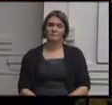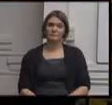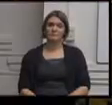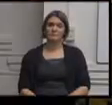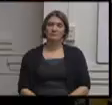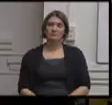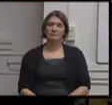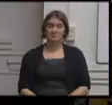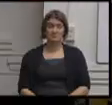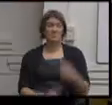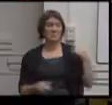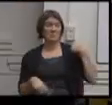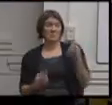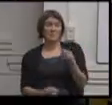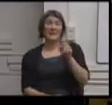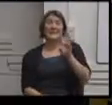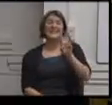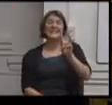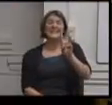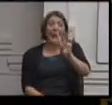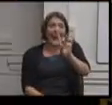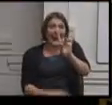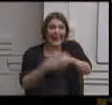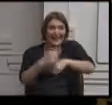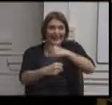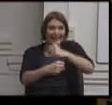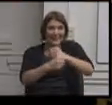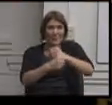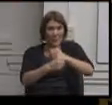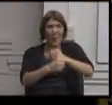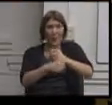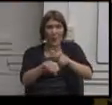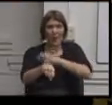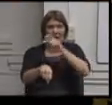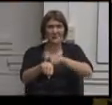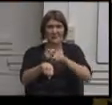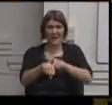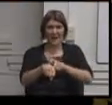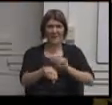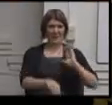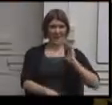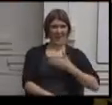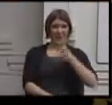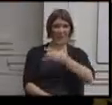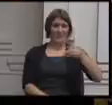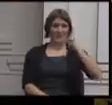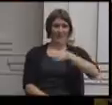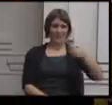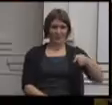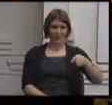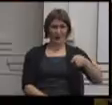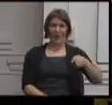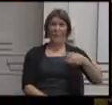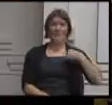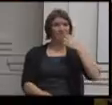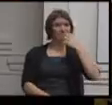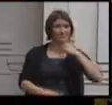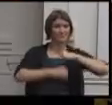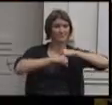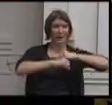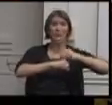For at least the past 68 years, the West Brattleboro area and the entire town has been served and protected by Station